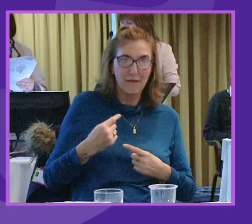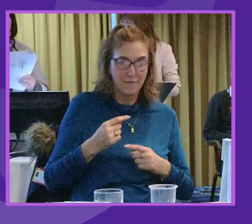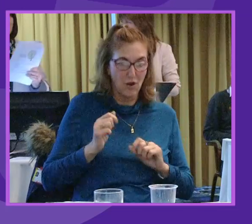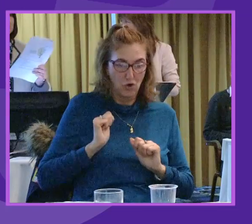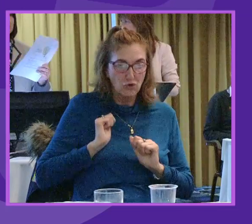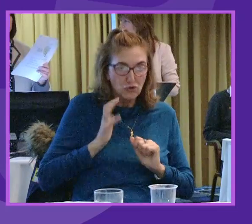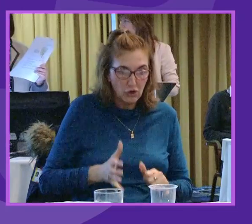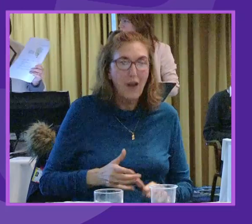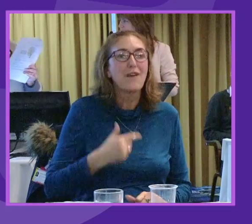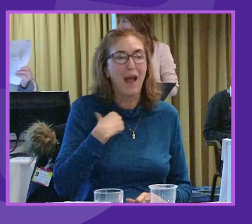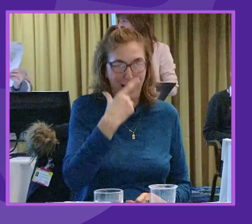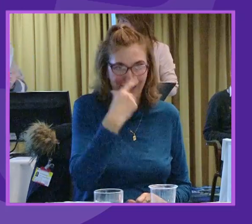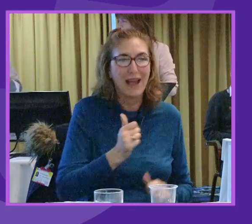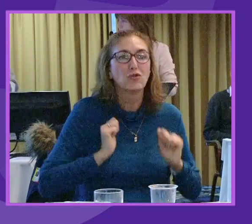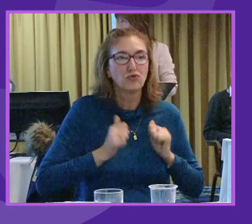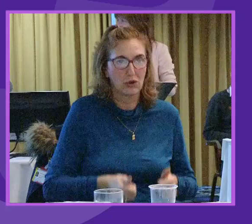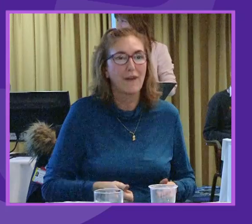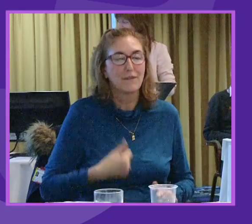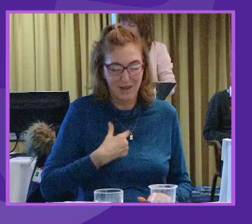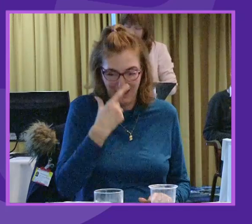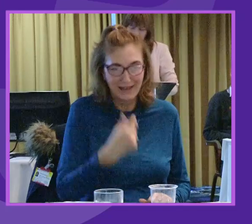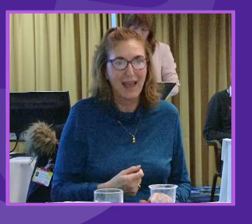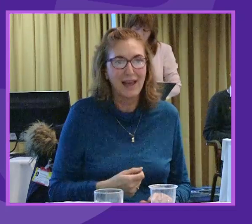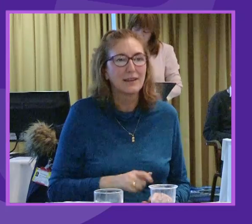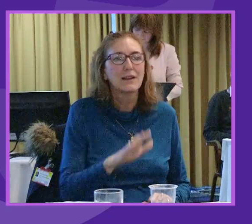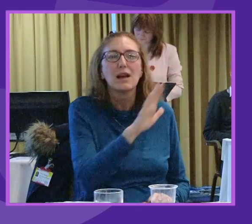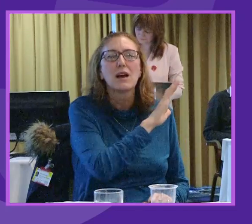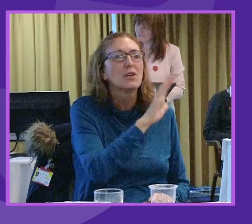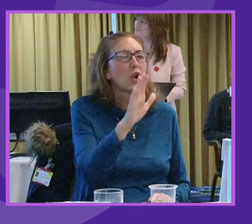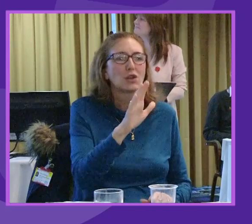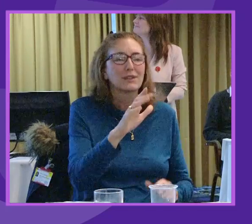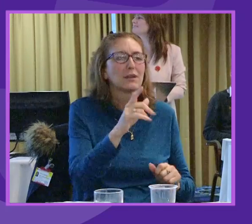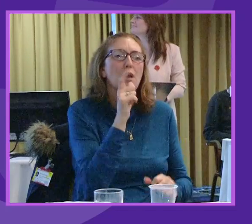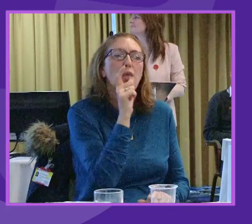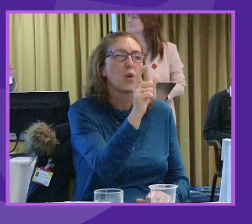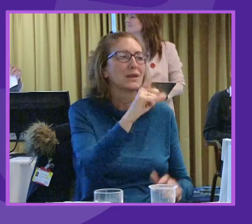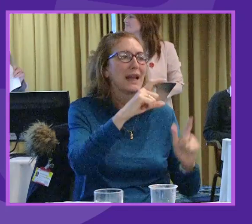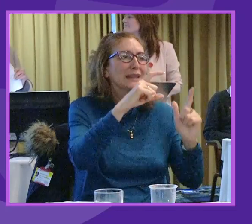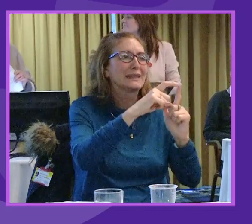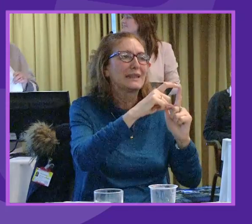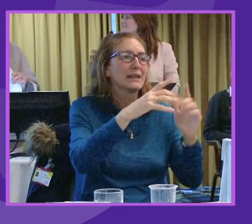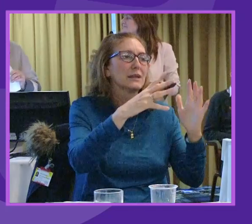is possible. And recovery is a big word. Don't mention recovery to the DWP, please.